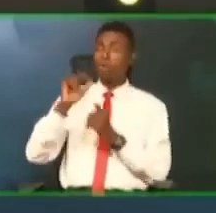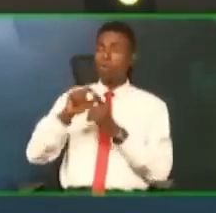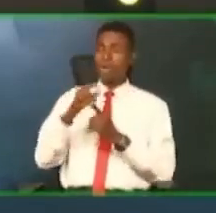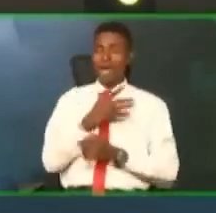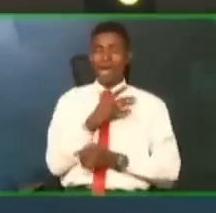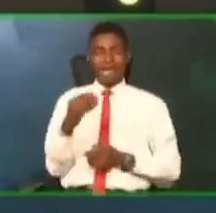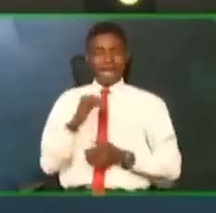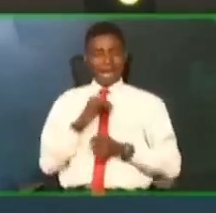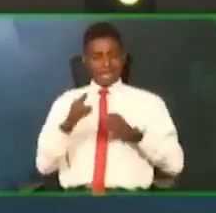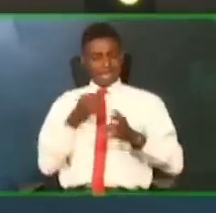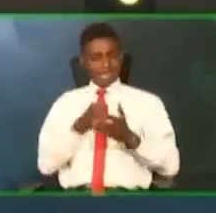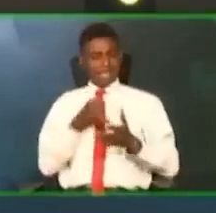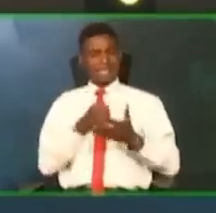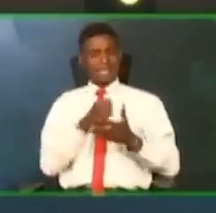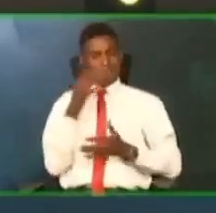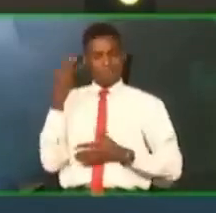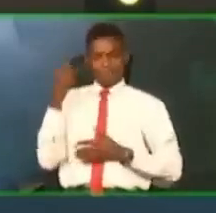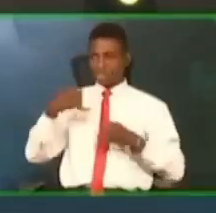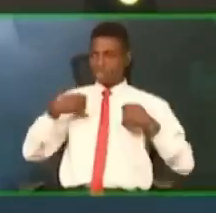rejoicing.